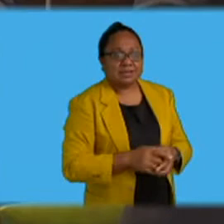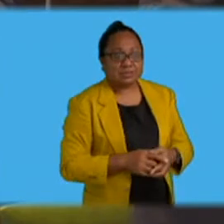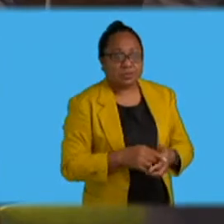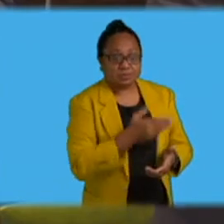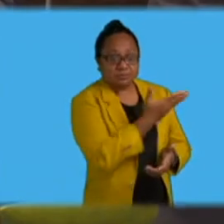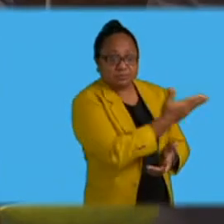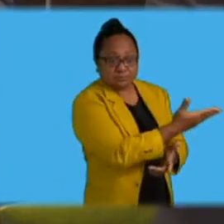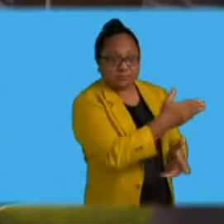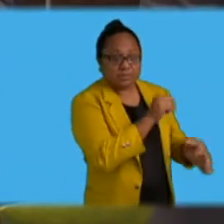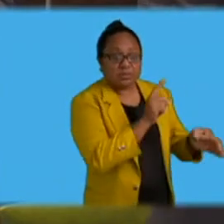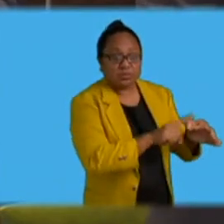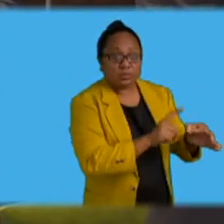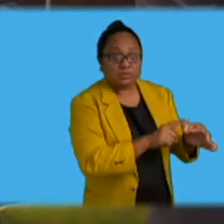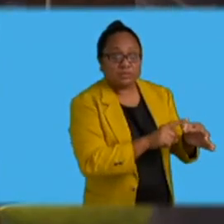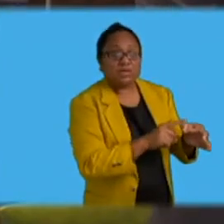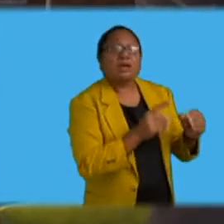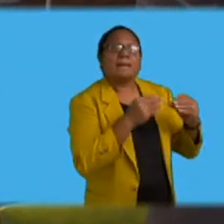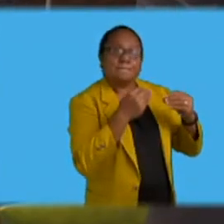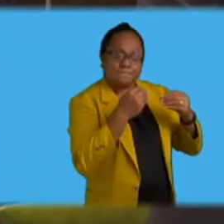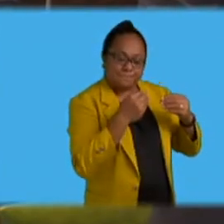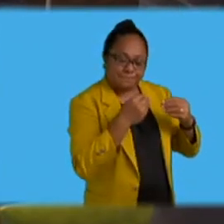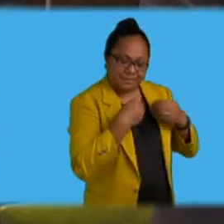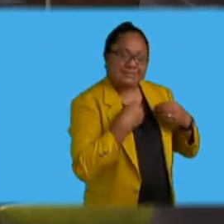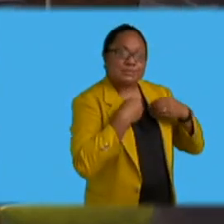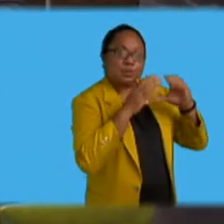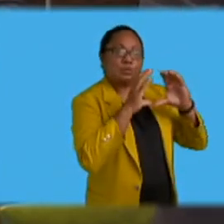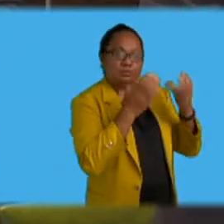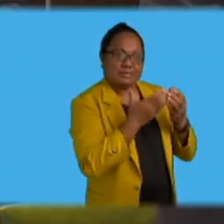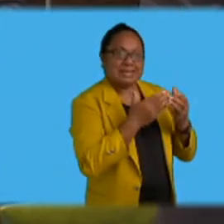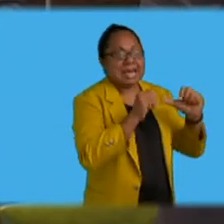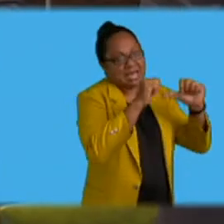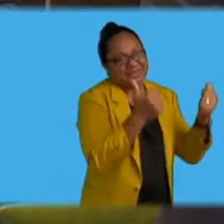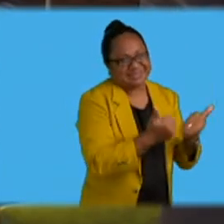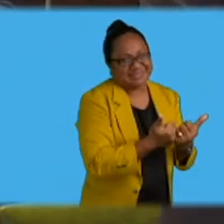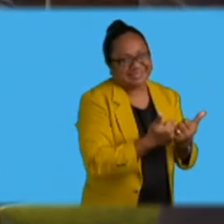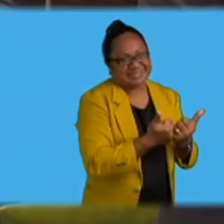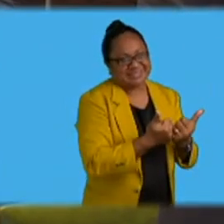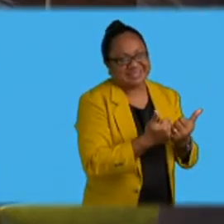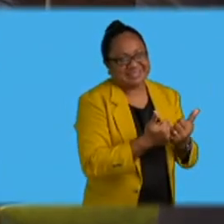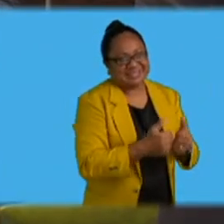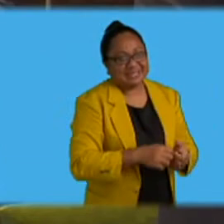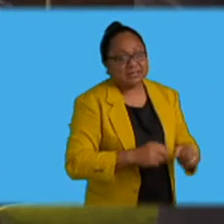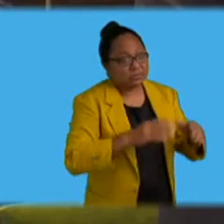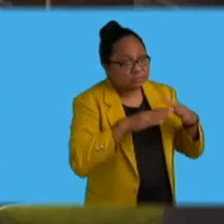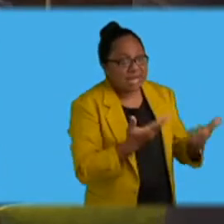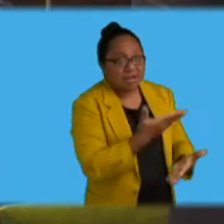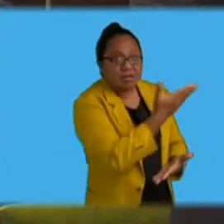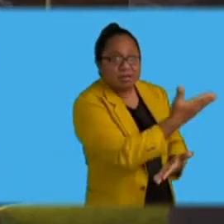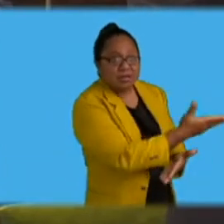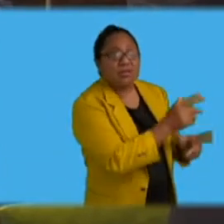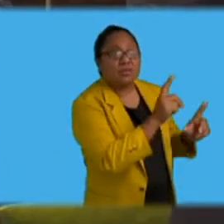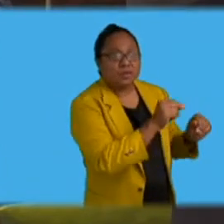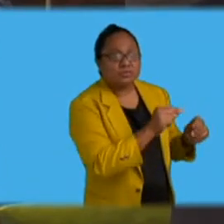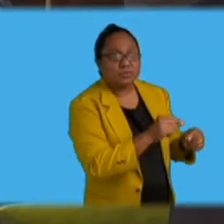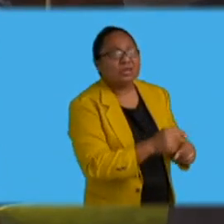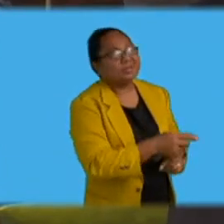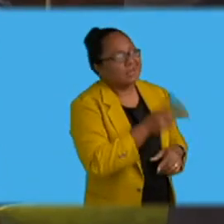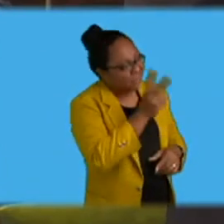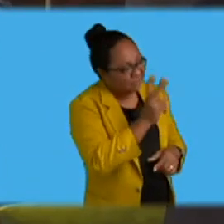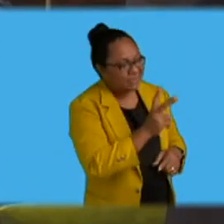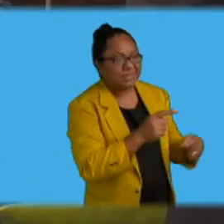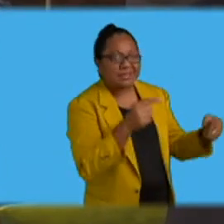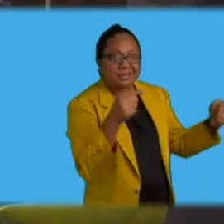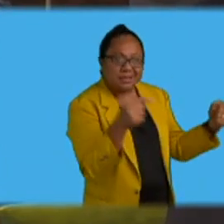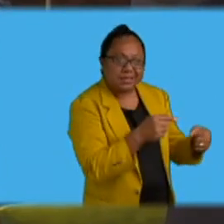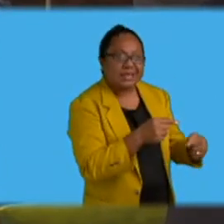was actually allowed by the Business Committee in good faith. And what actually the members of the opposition doing are going precisely against that